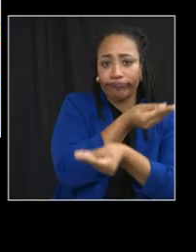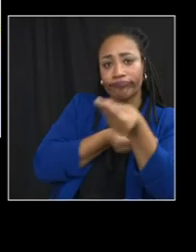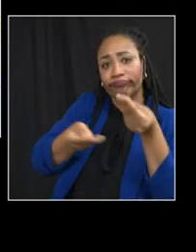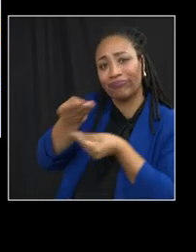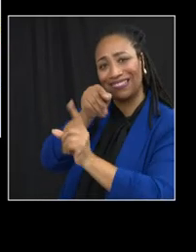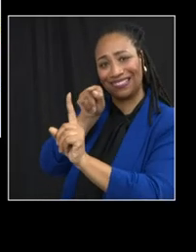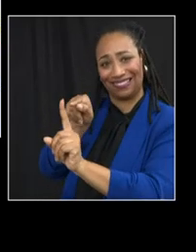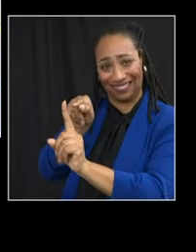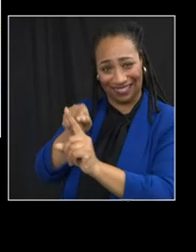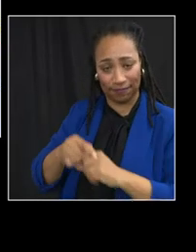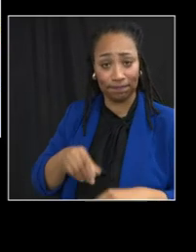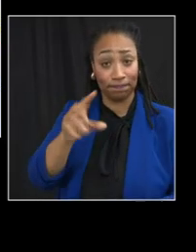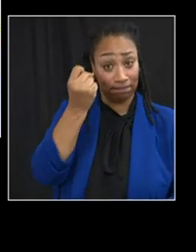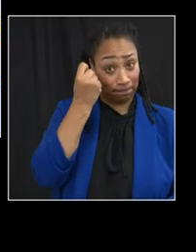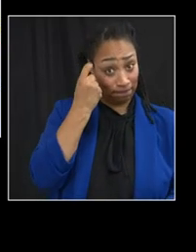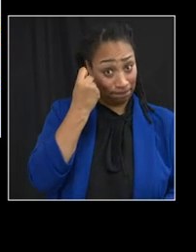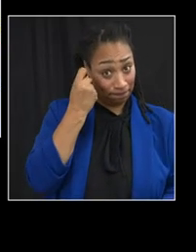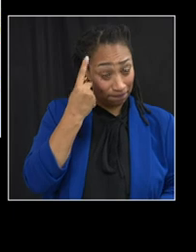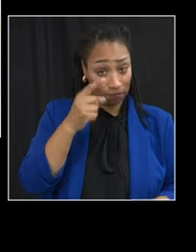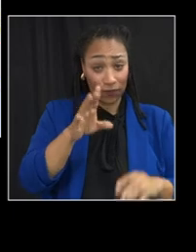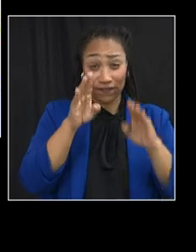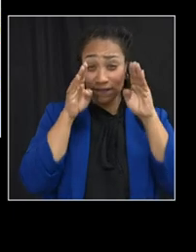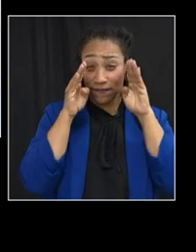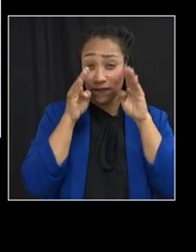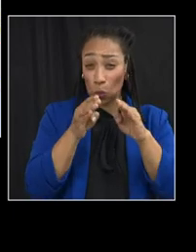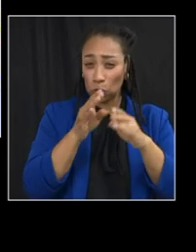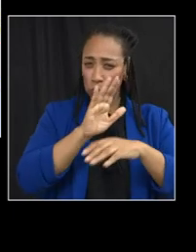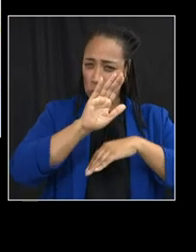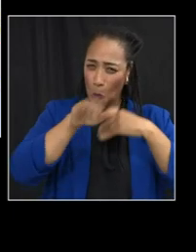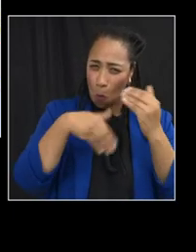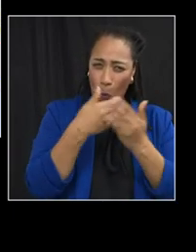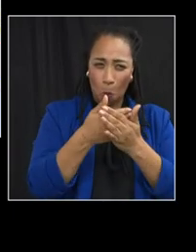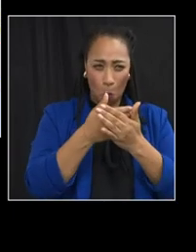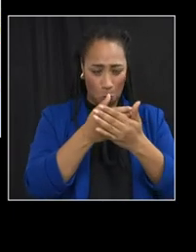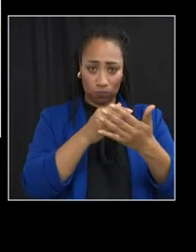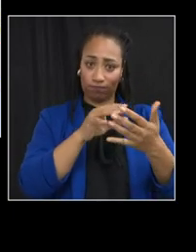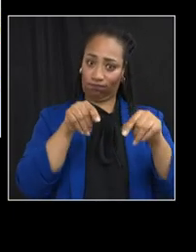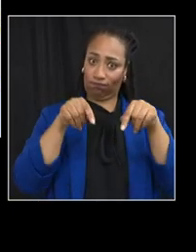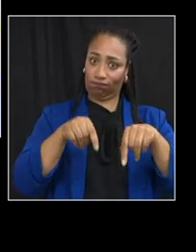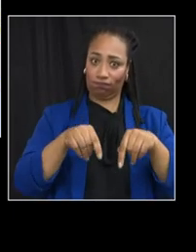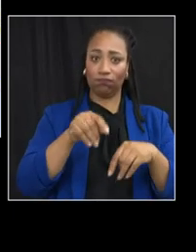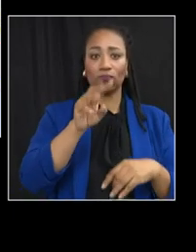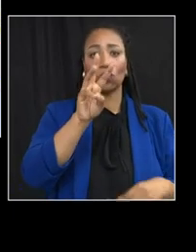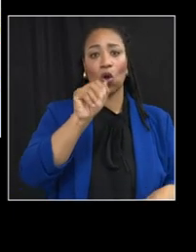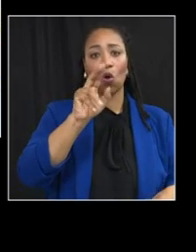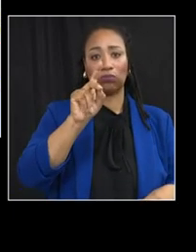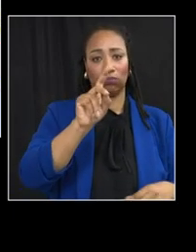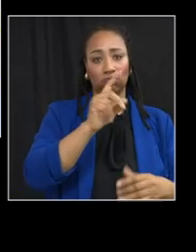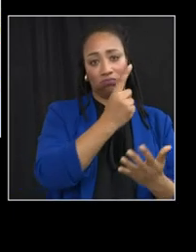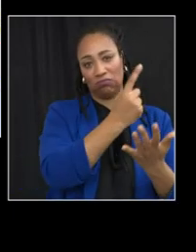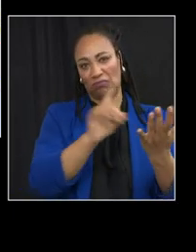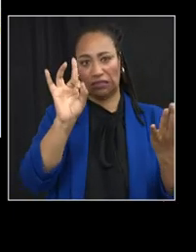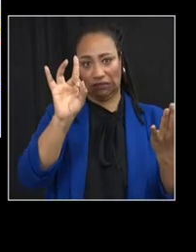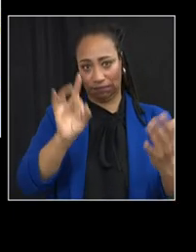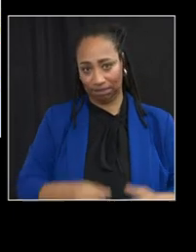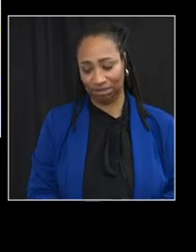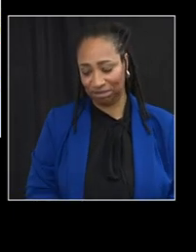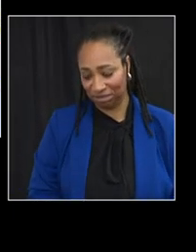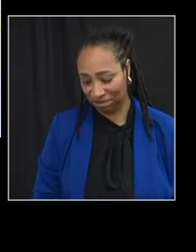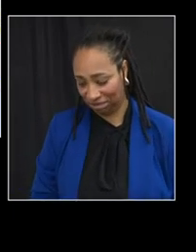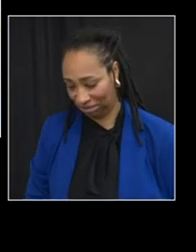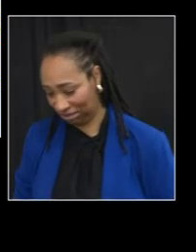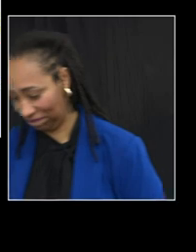focus on all 8 wards and all of the commercial corridors in our city. One catalytic investment I